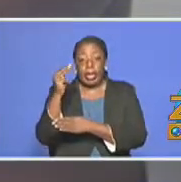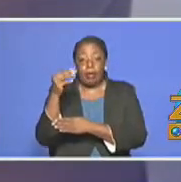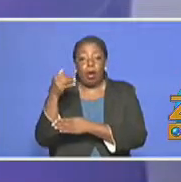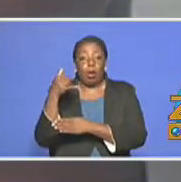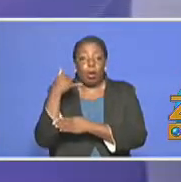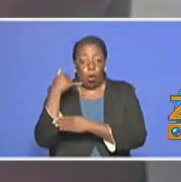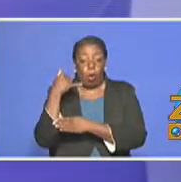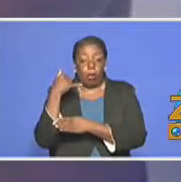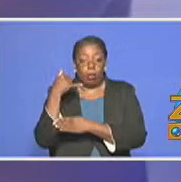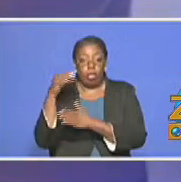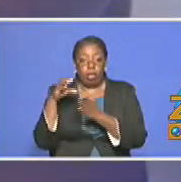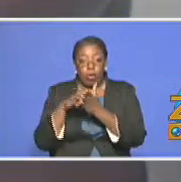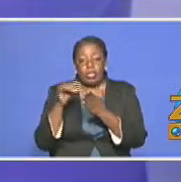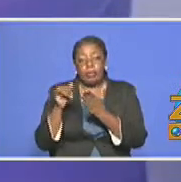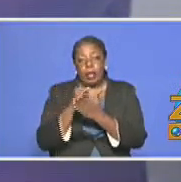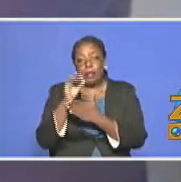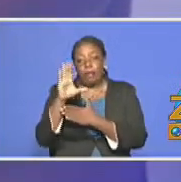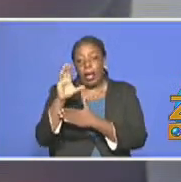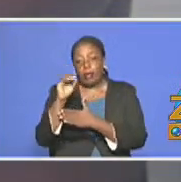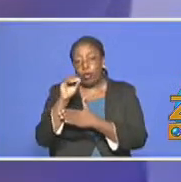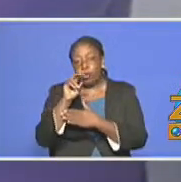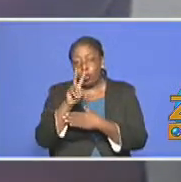call the Criminal Investigation Department at